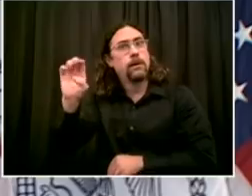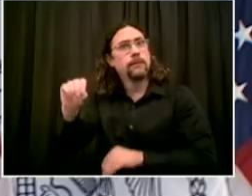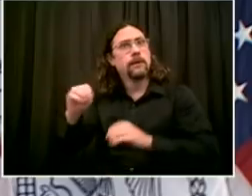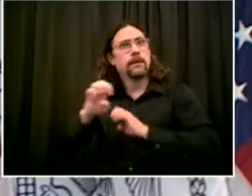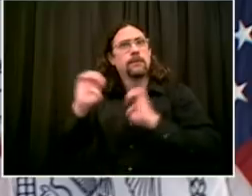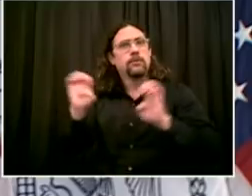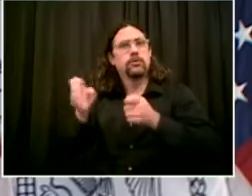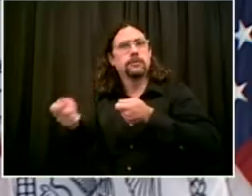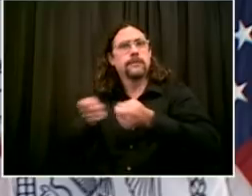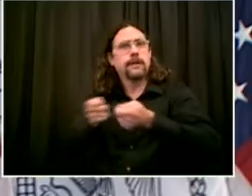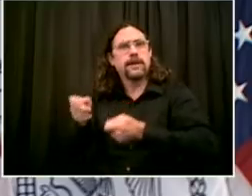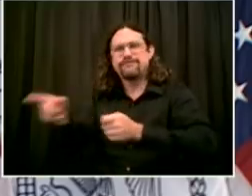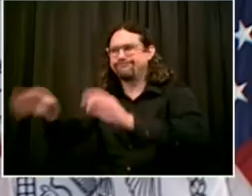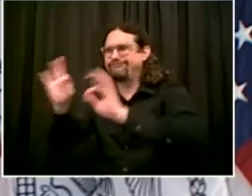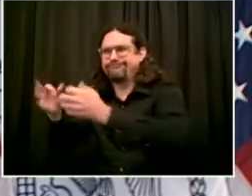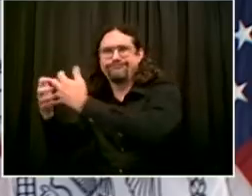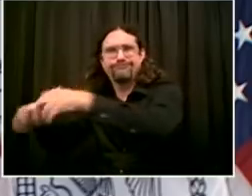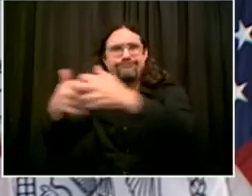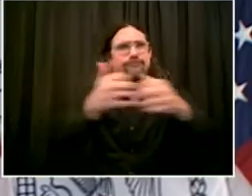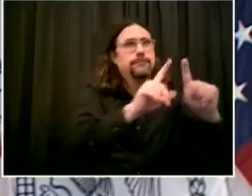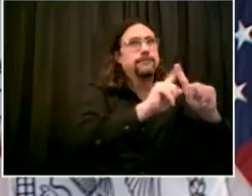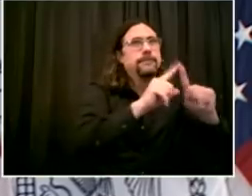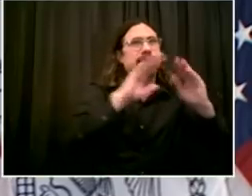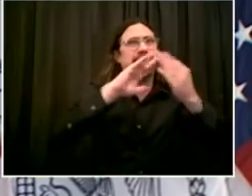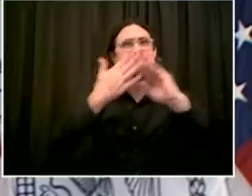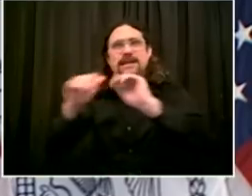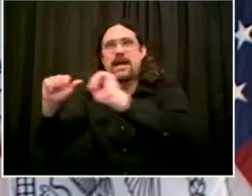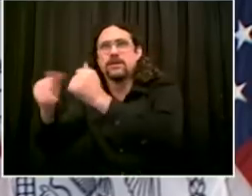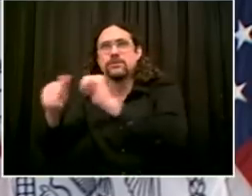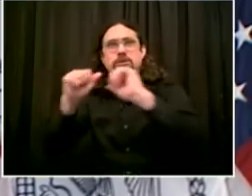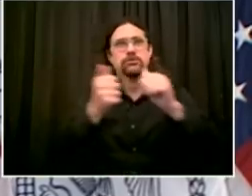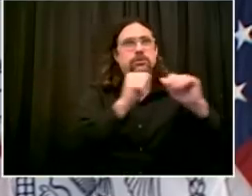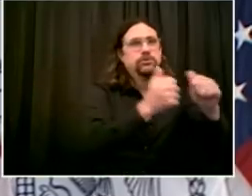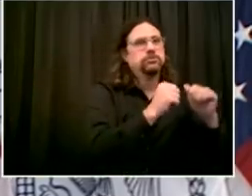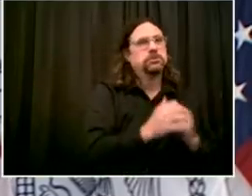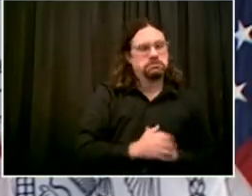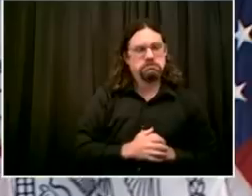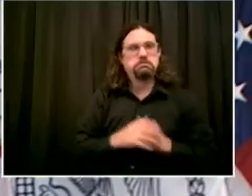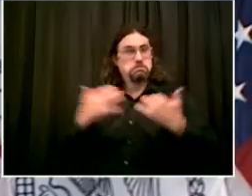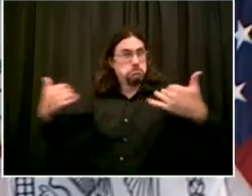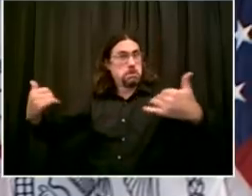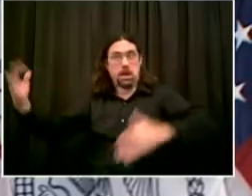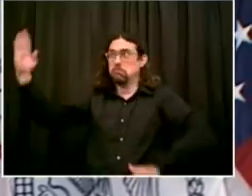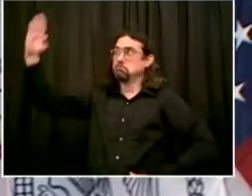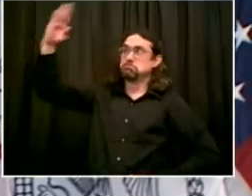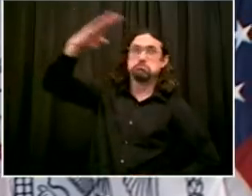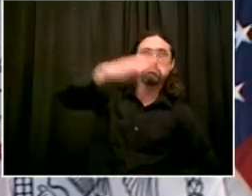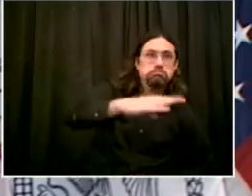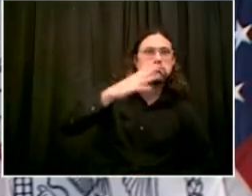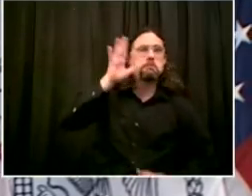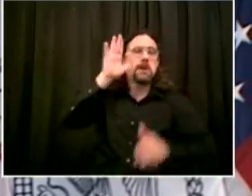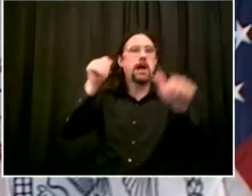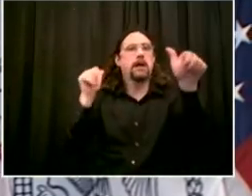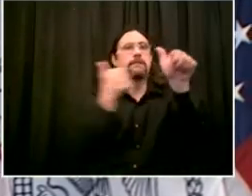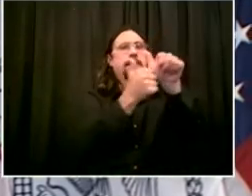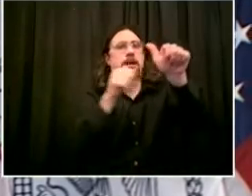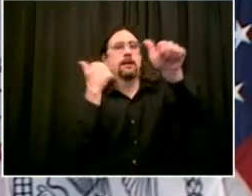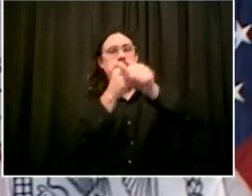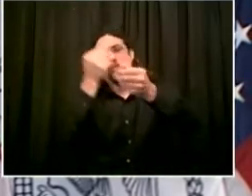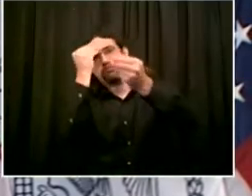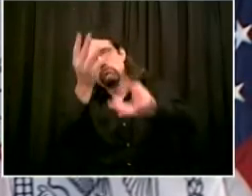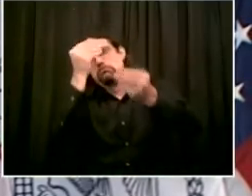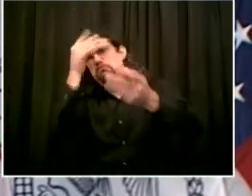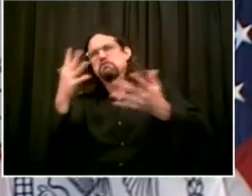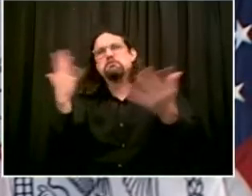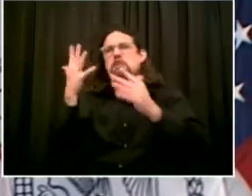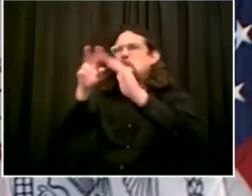heed the words of our Commissioner, because she's making a really clear message to all New Yorkers. So just get ready for this. We don't want to overrate it, but we